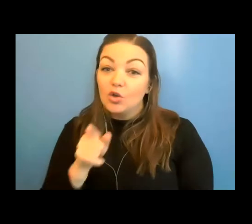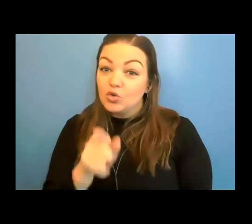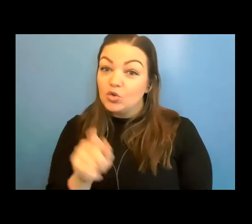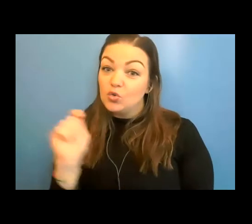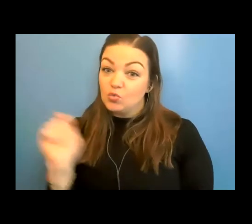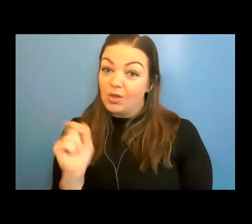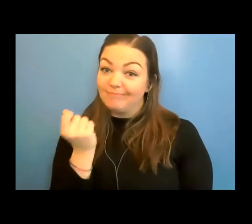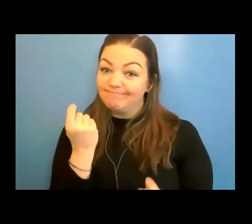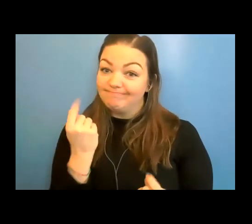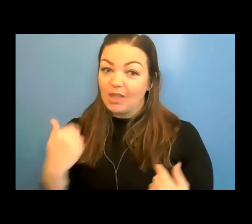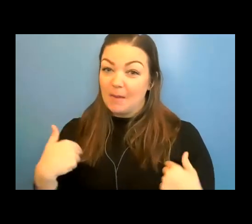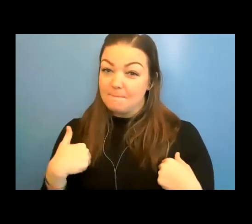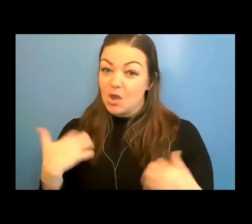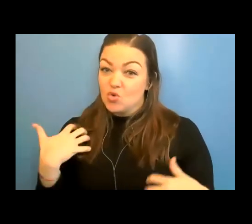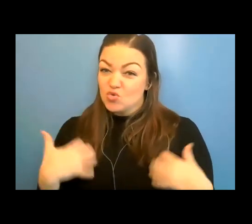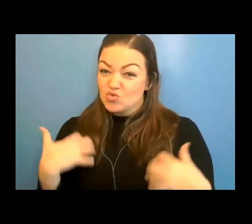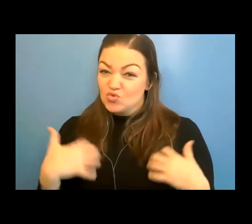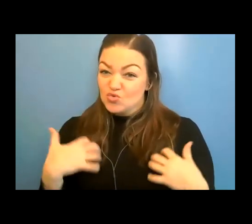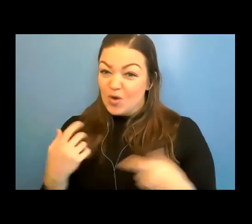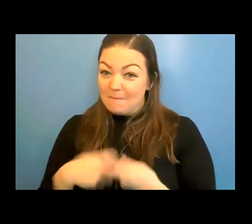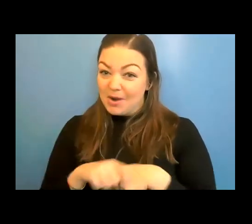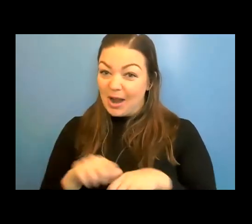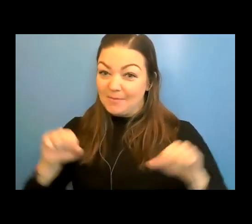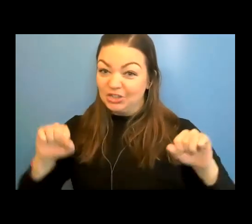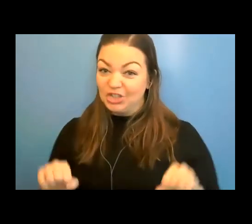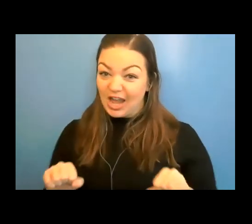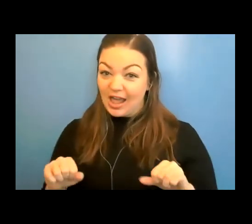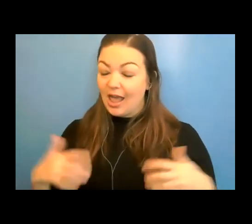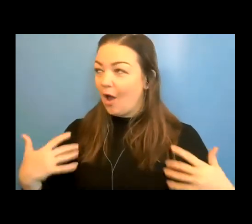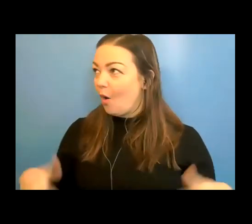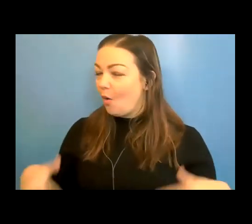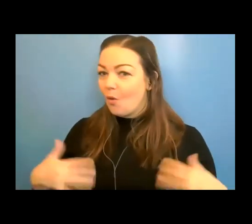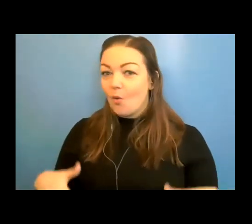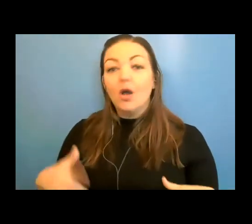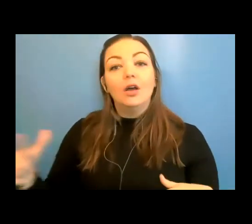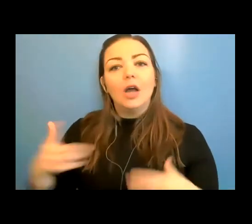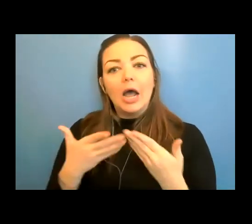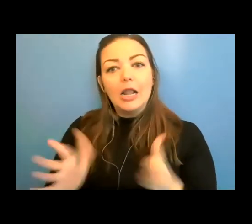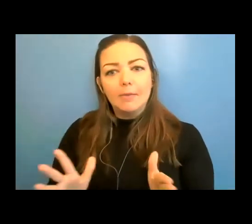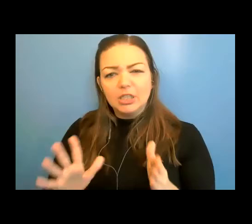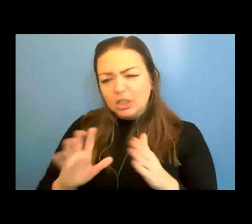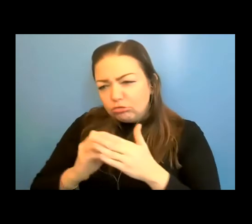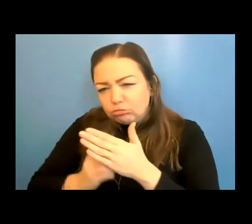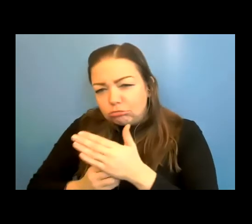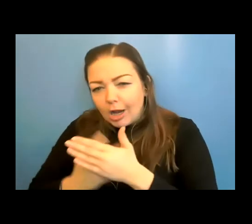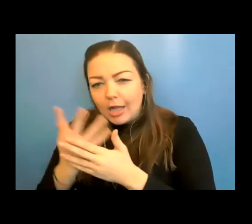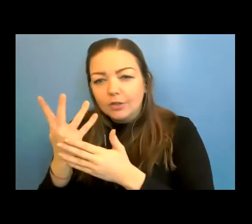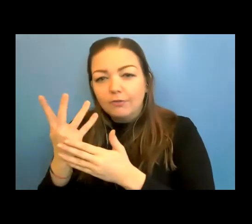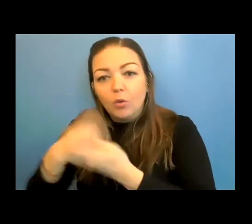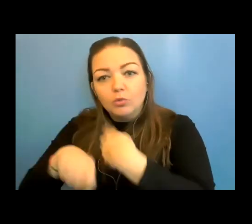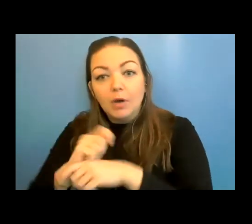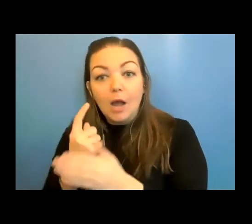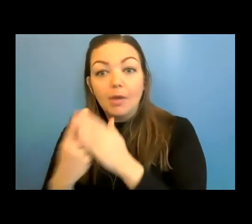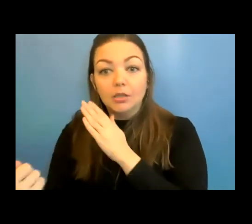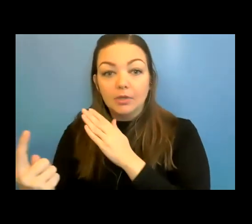be taking up this role of chair as Unlimited transforms into this new independent organisation. So first of all, as a